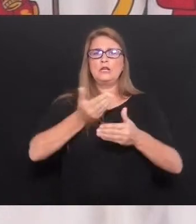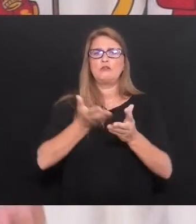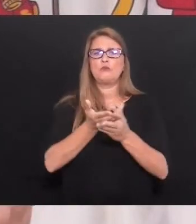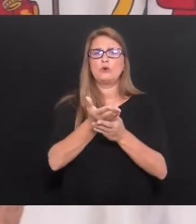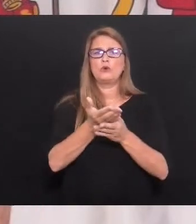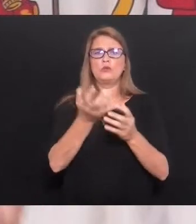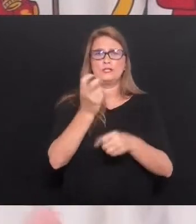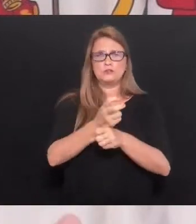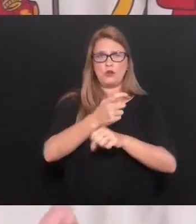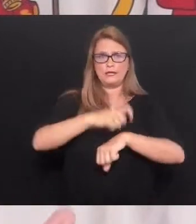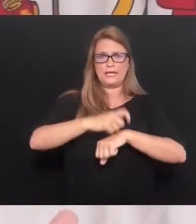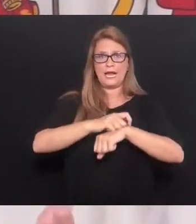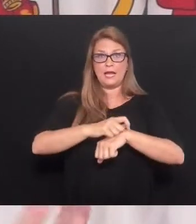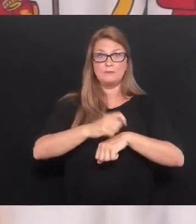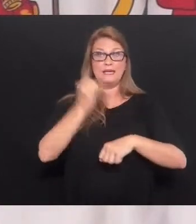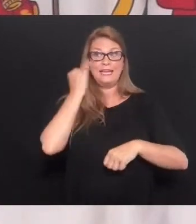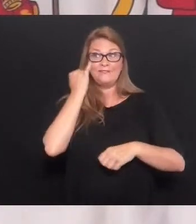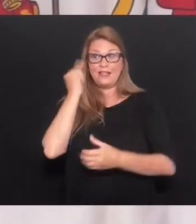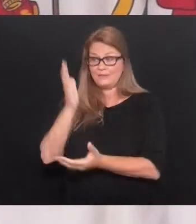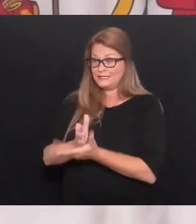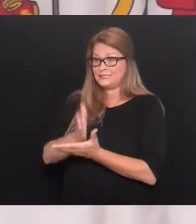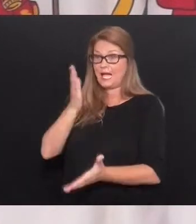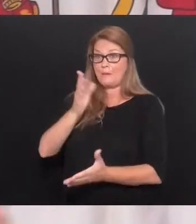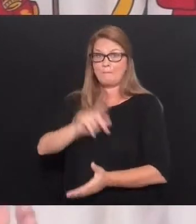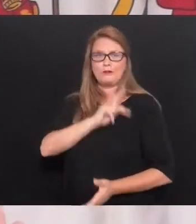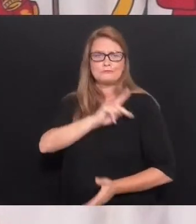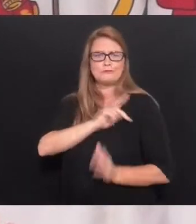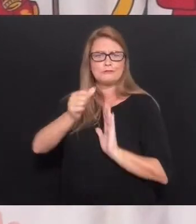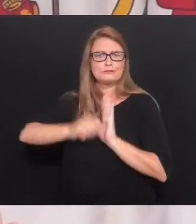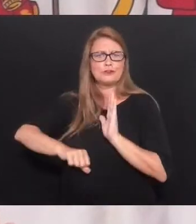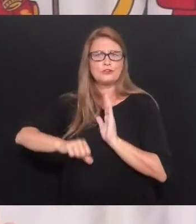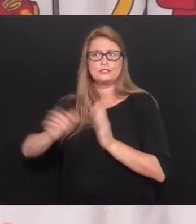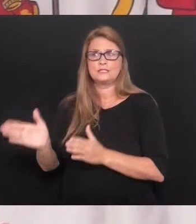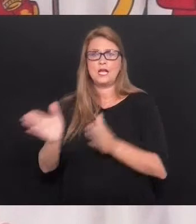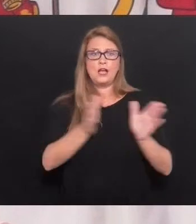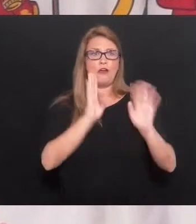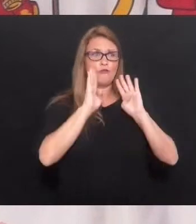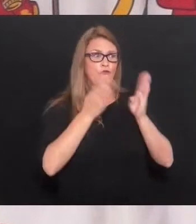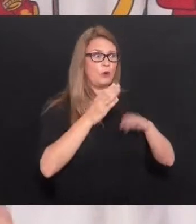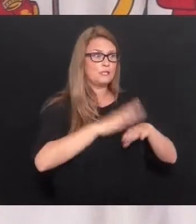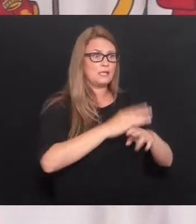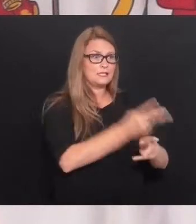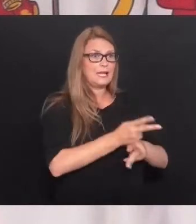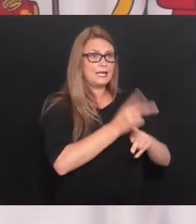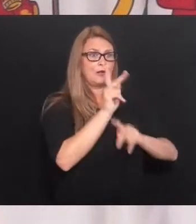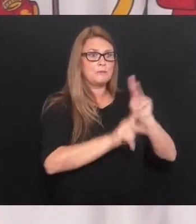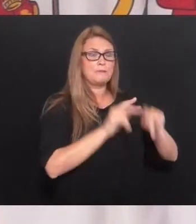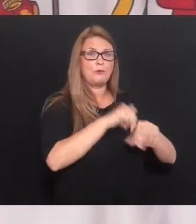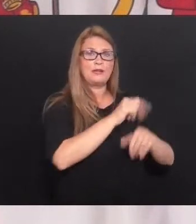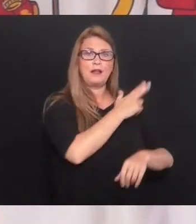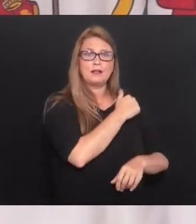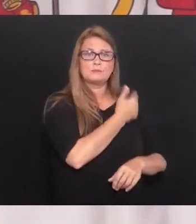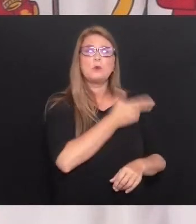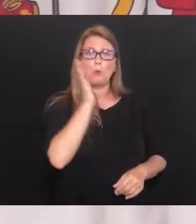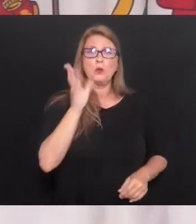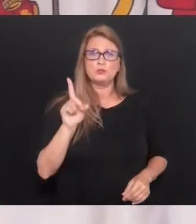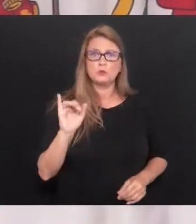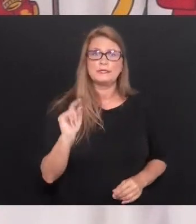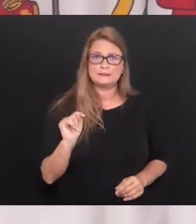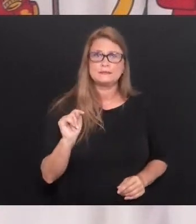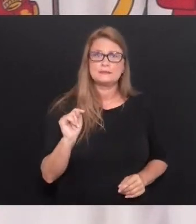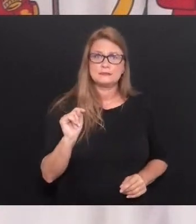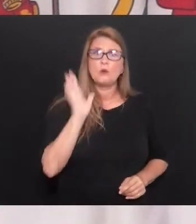give up elective surgeries and move people over to be able to take care of people in the hospital, we'll do it. We'll do